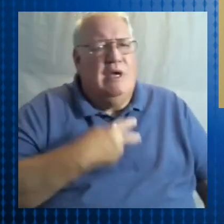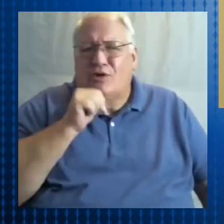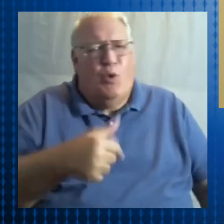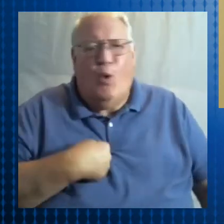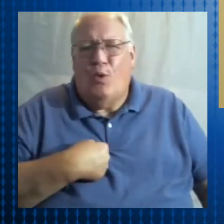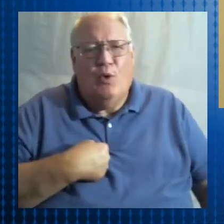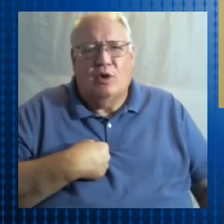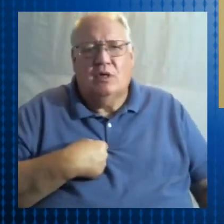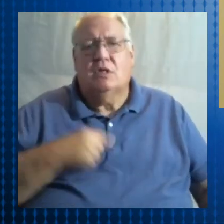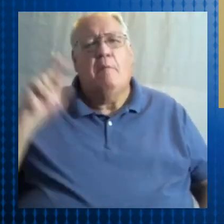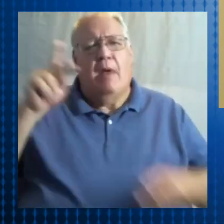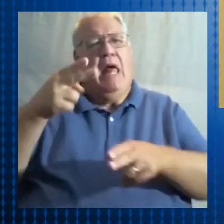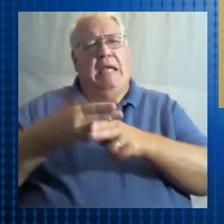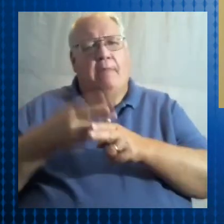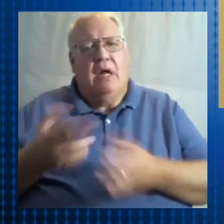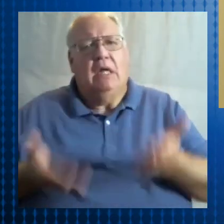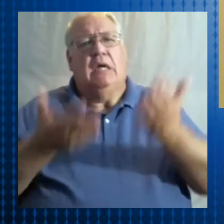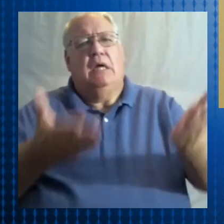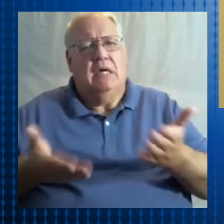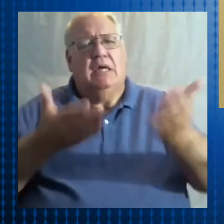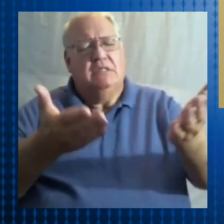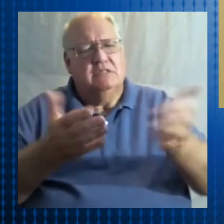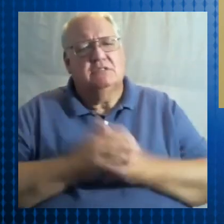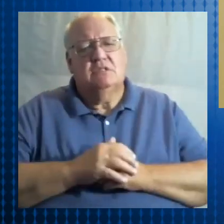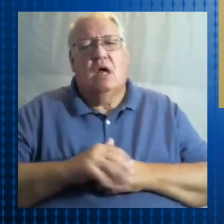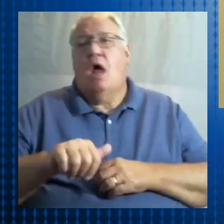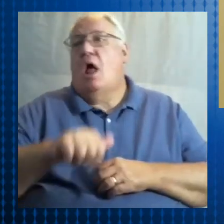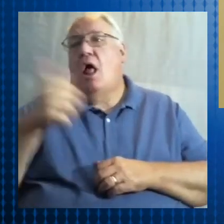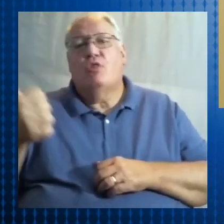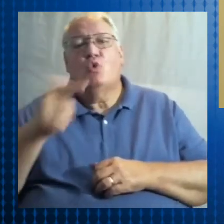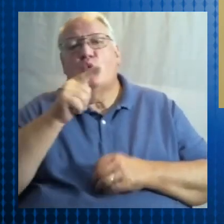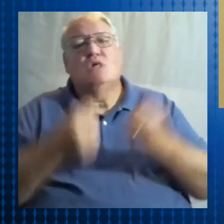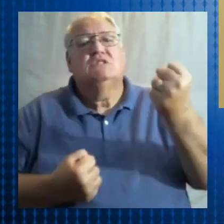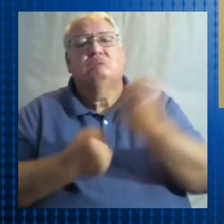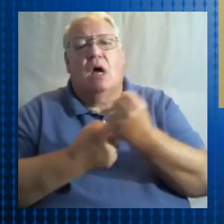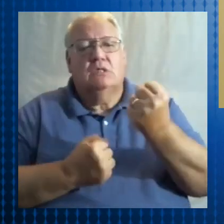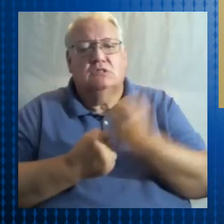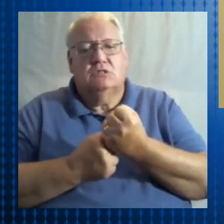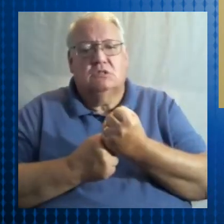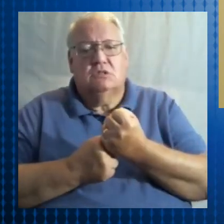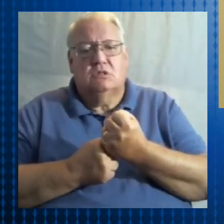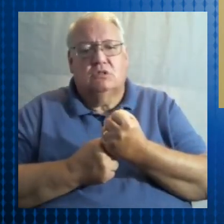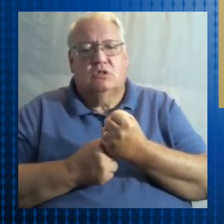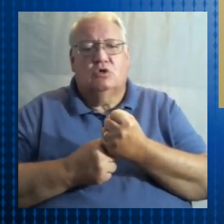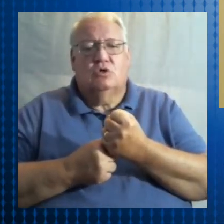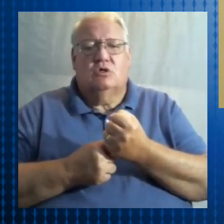last year. And so our other sponsors that help to enhance